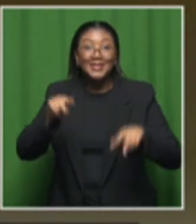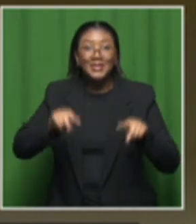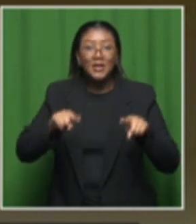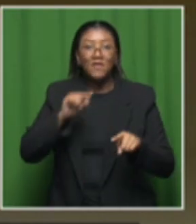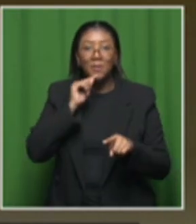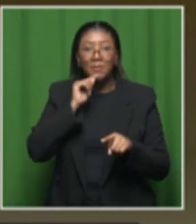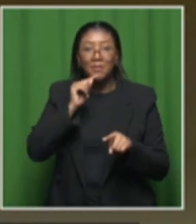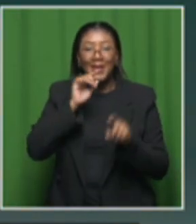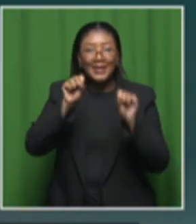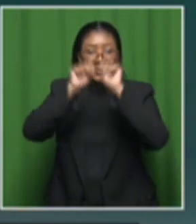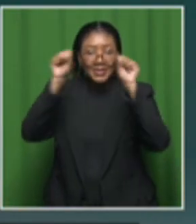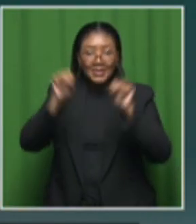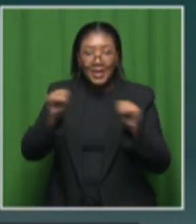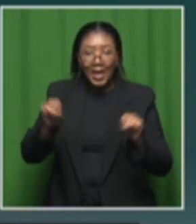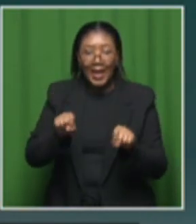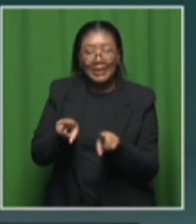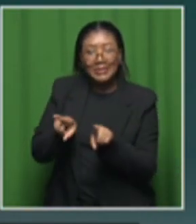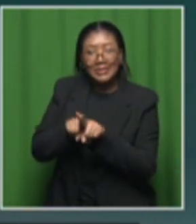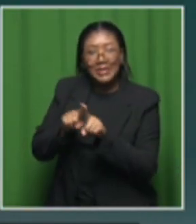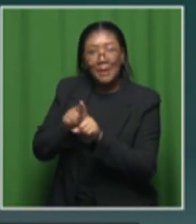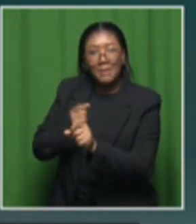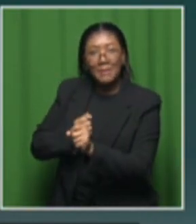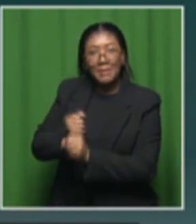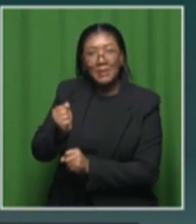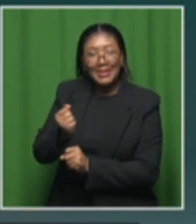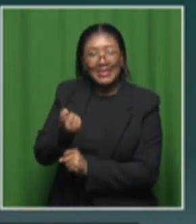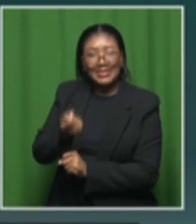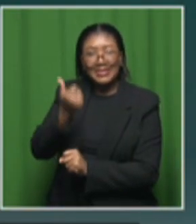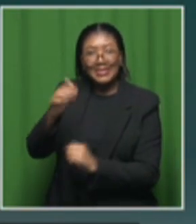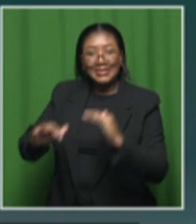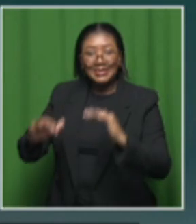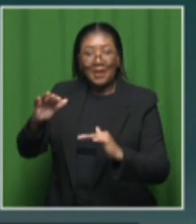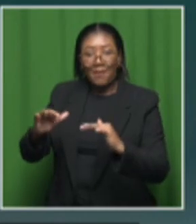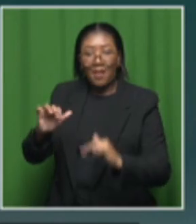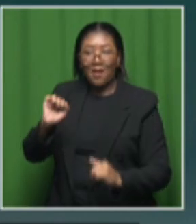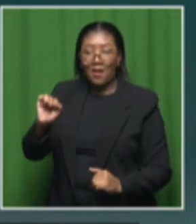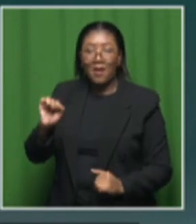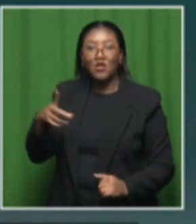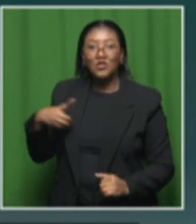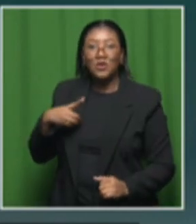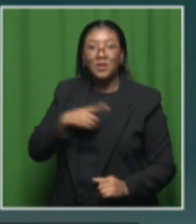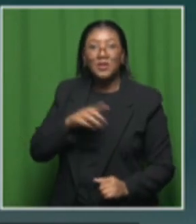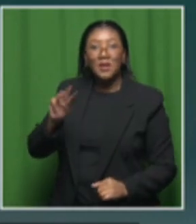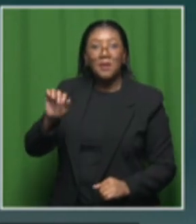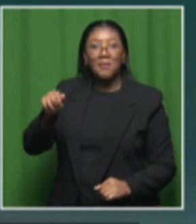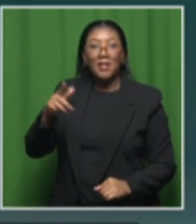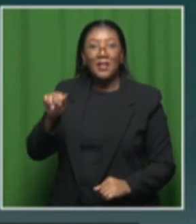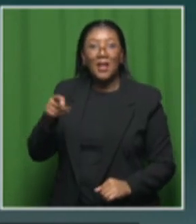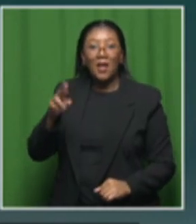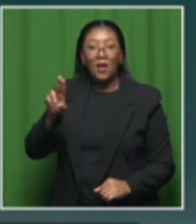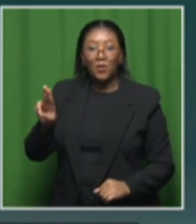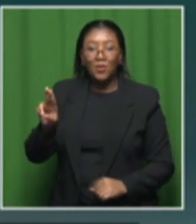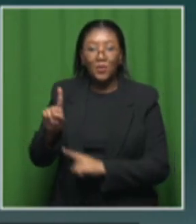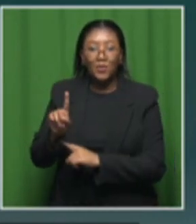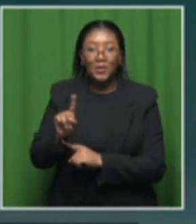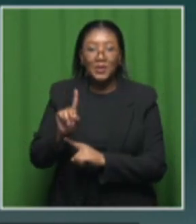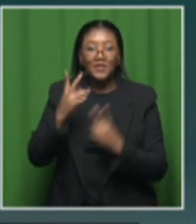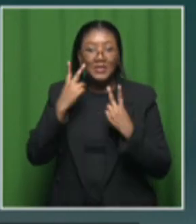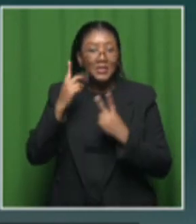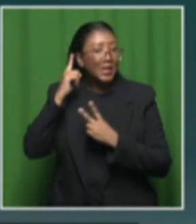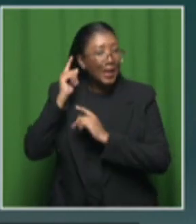similar to what we see with Dr Esther Mahlangu's work. But like she uses weaving, so if you look through the work, it's actually braided. So she